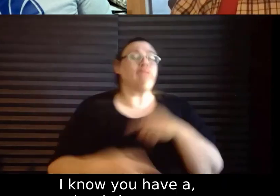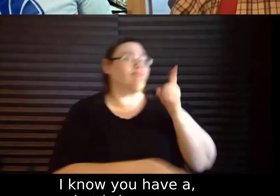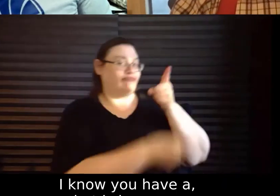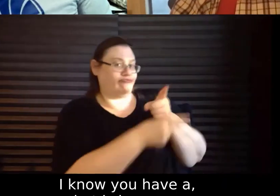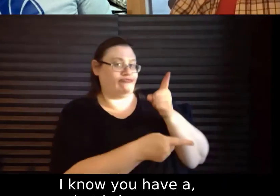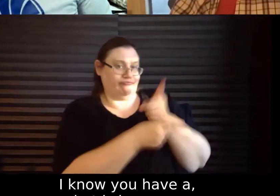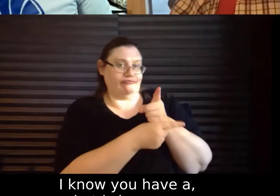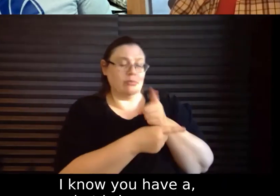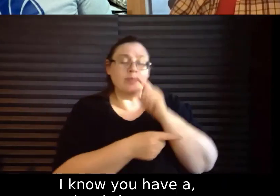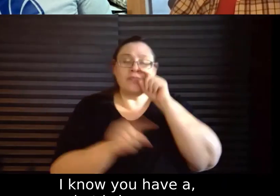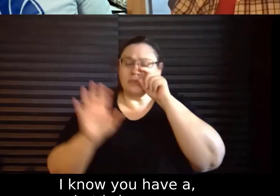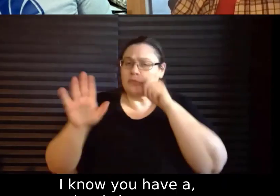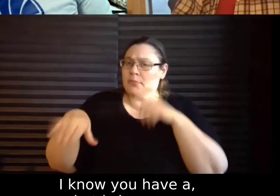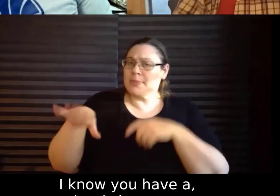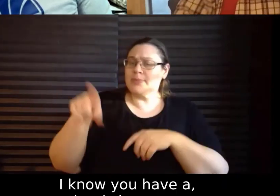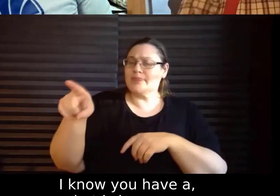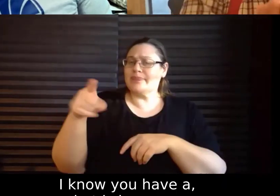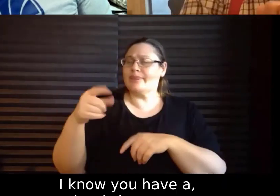have,